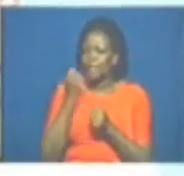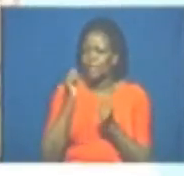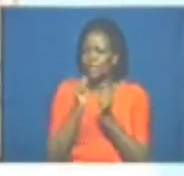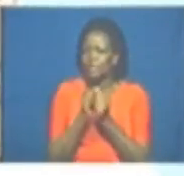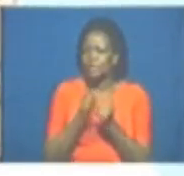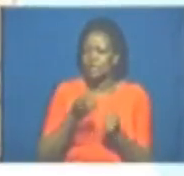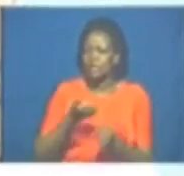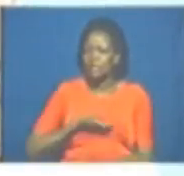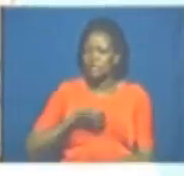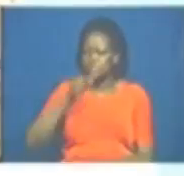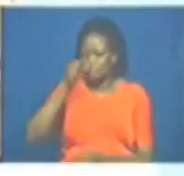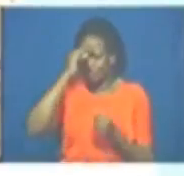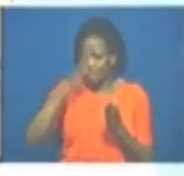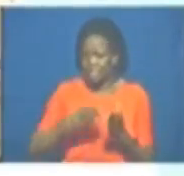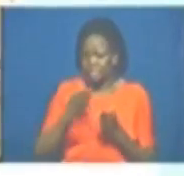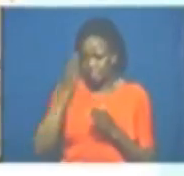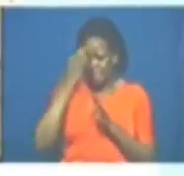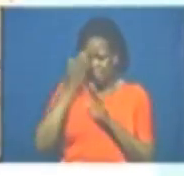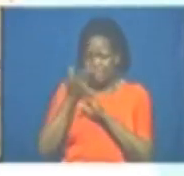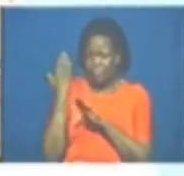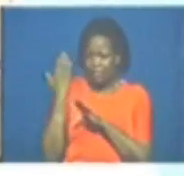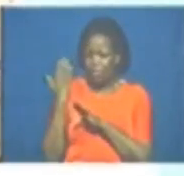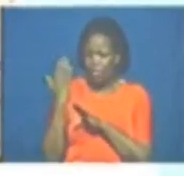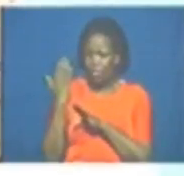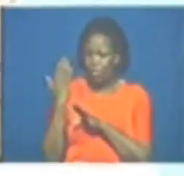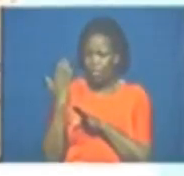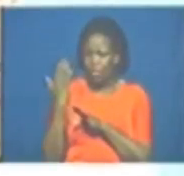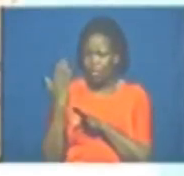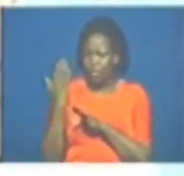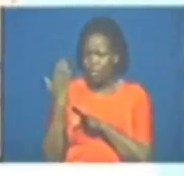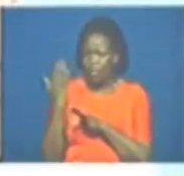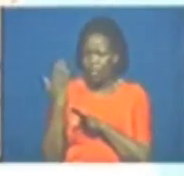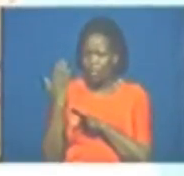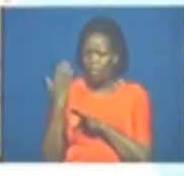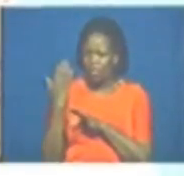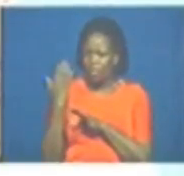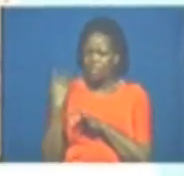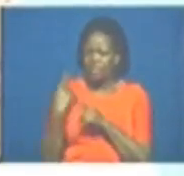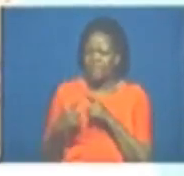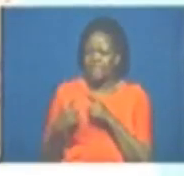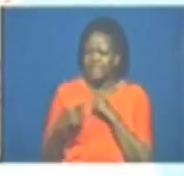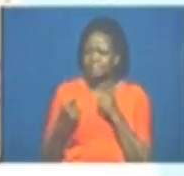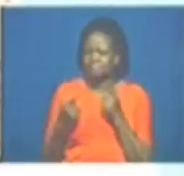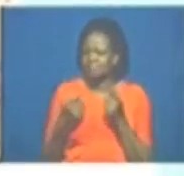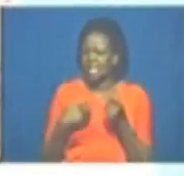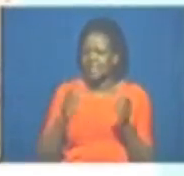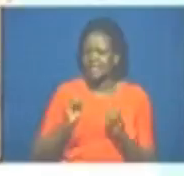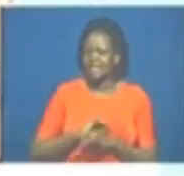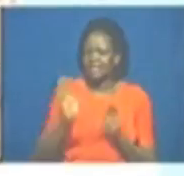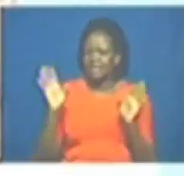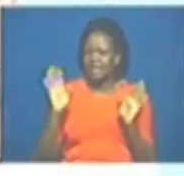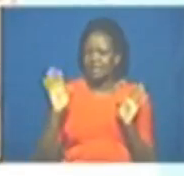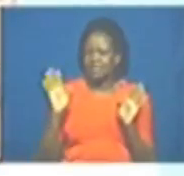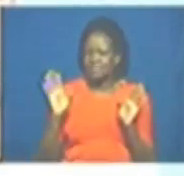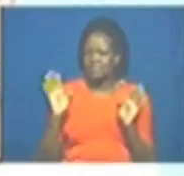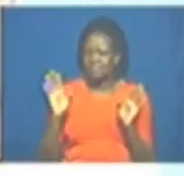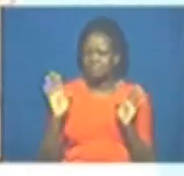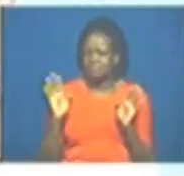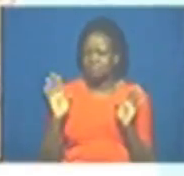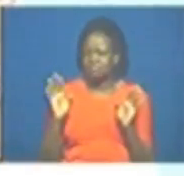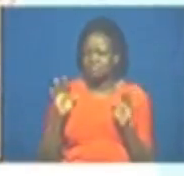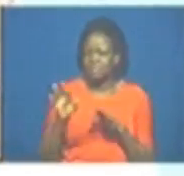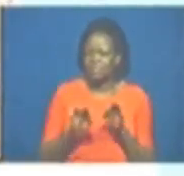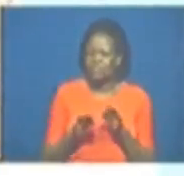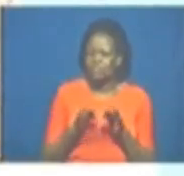Governors. You remember in the last Senate, in the last dispensation, there was no clear distinct role between the work of the